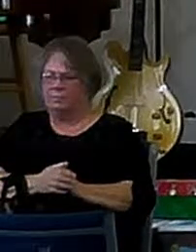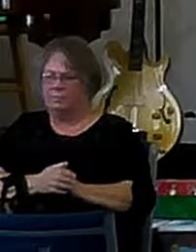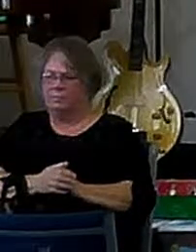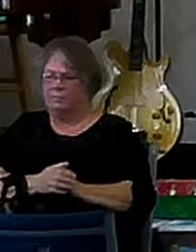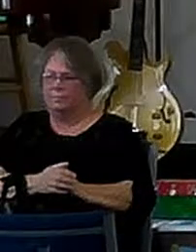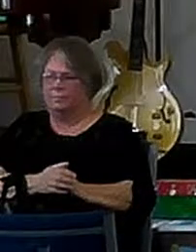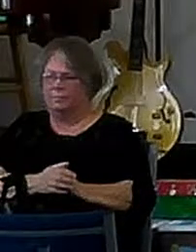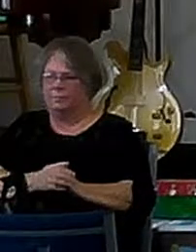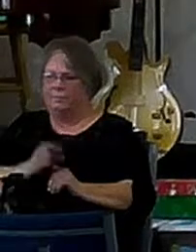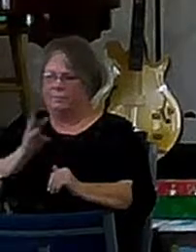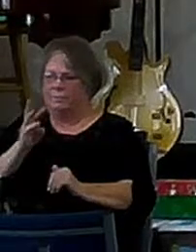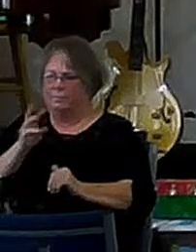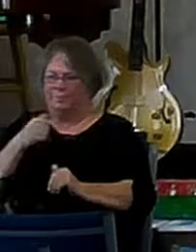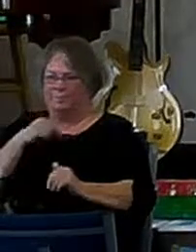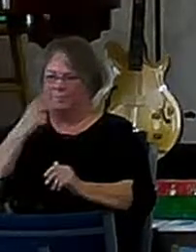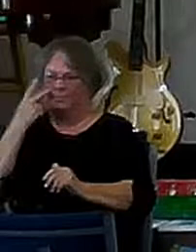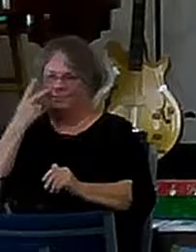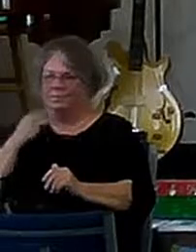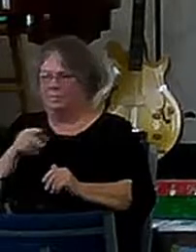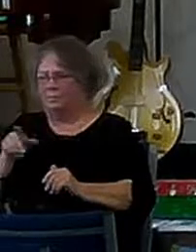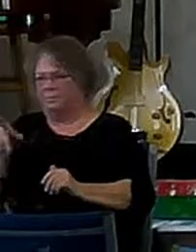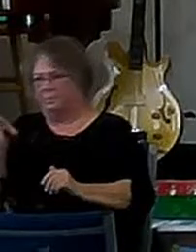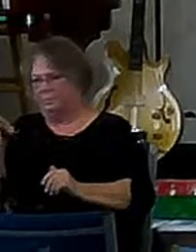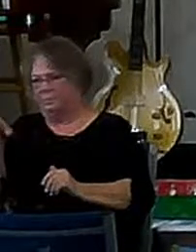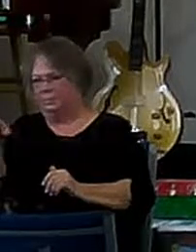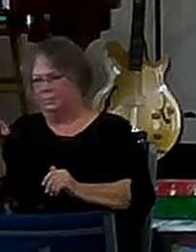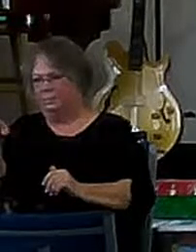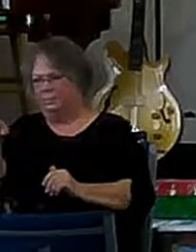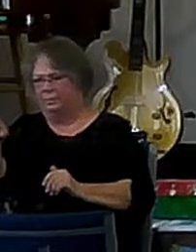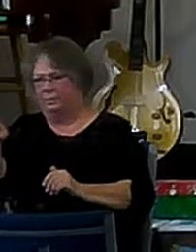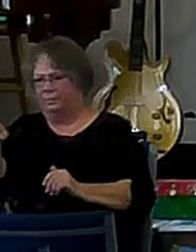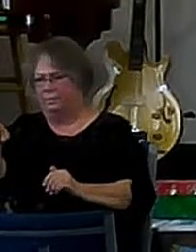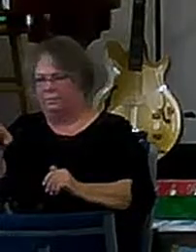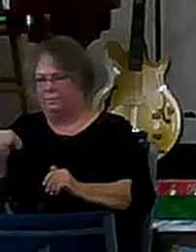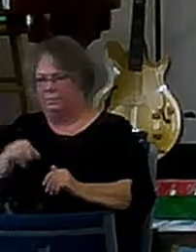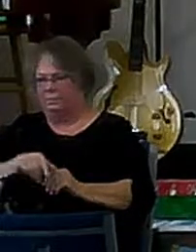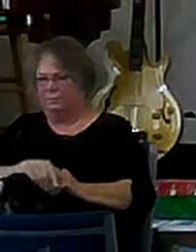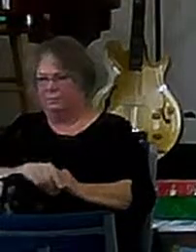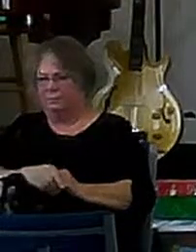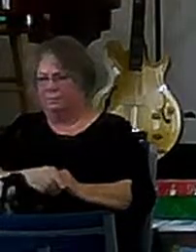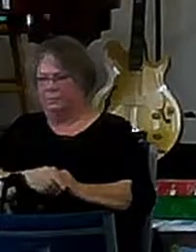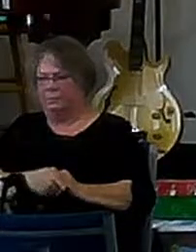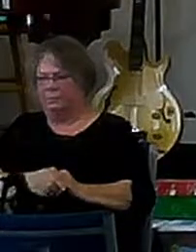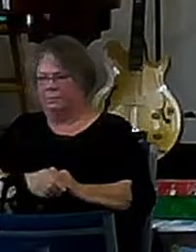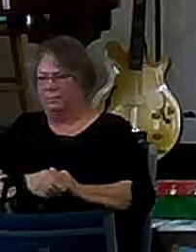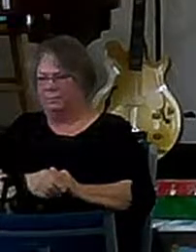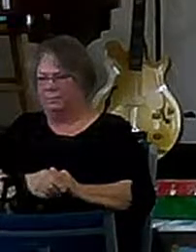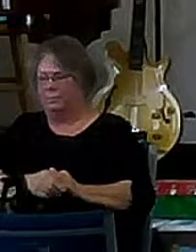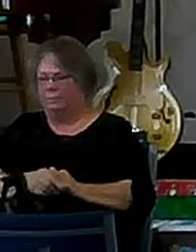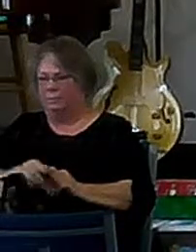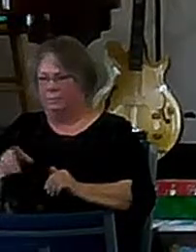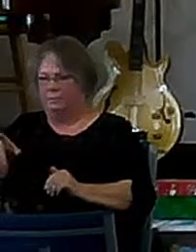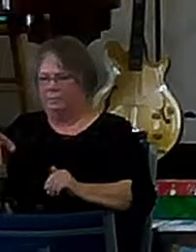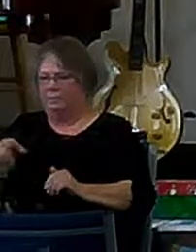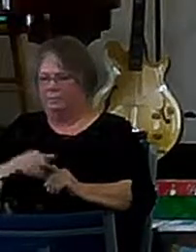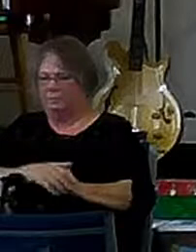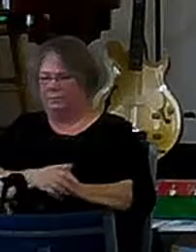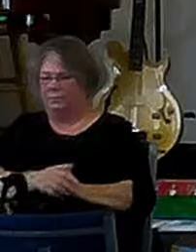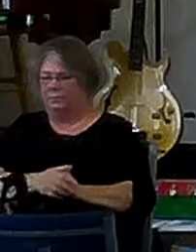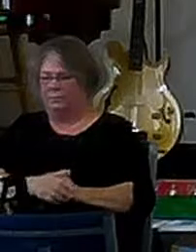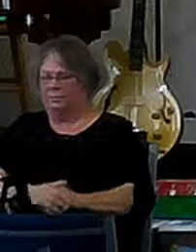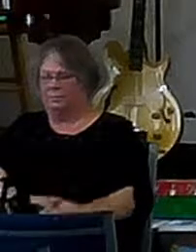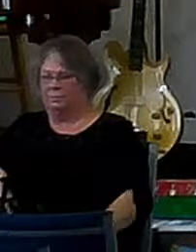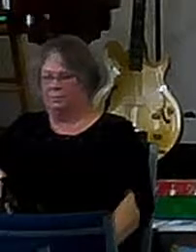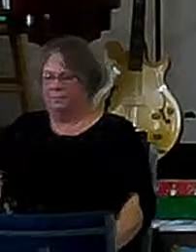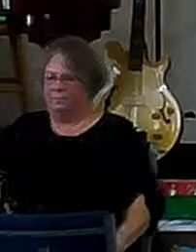Israel. And not all are children of Abraham because they are his offspring. But through Isaac shall